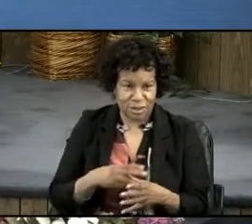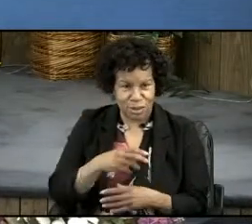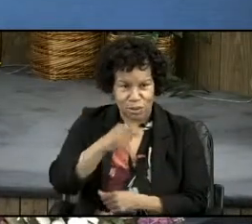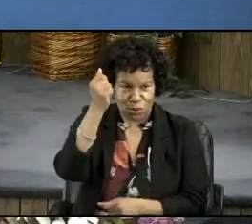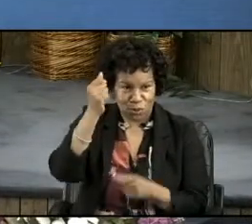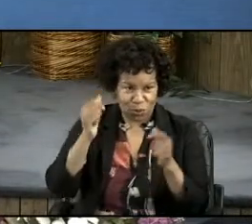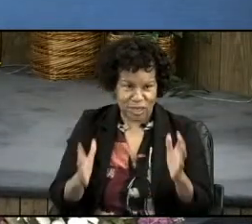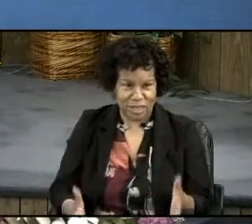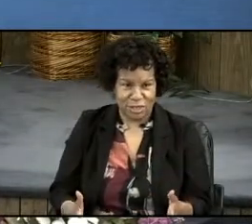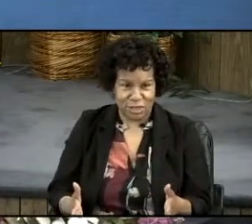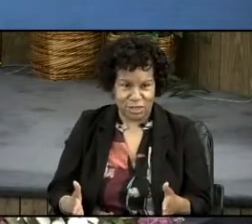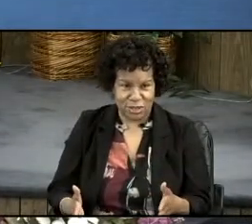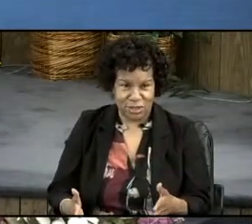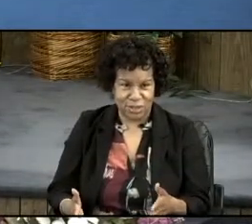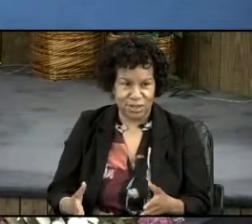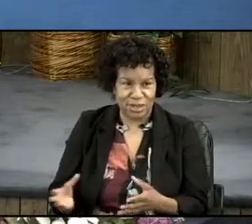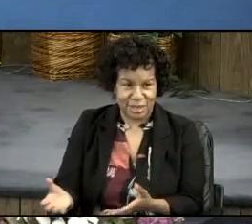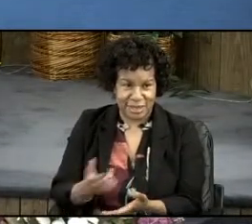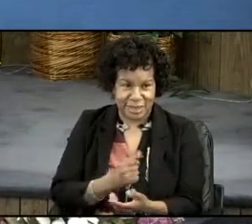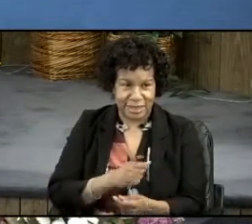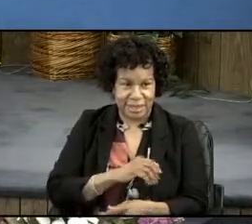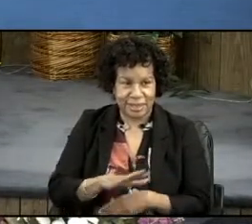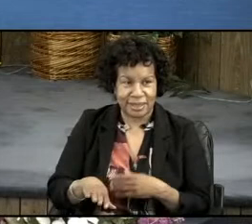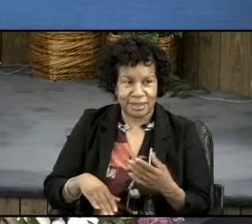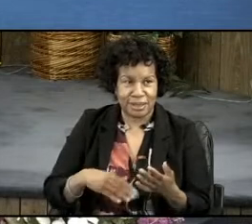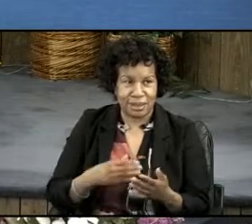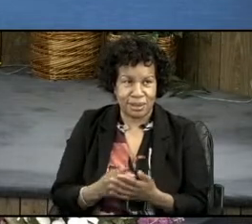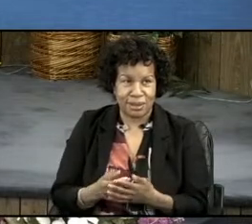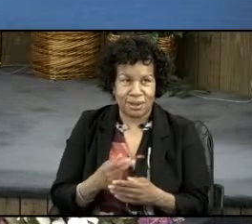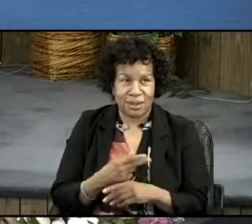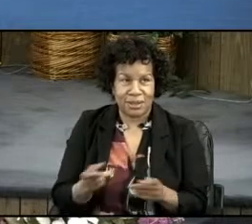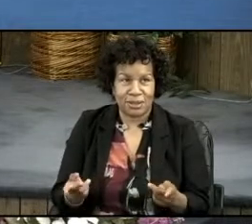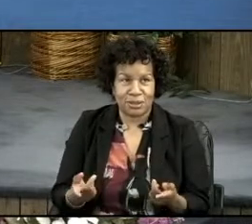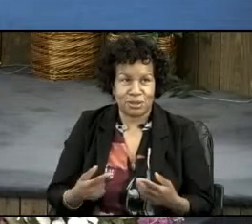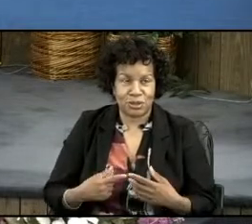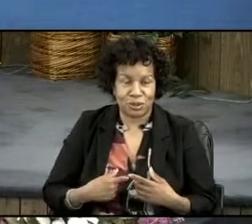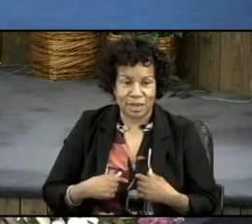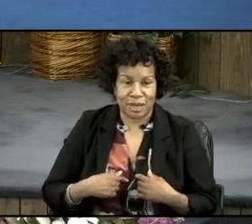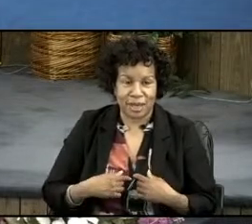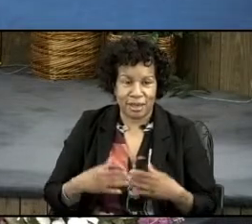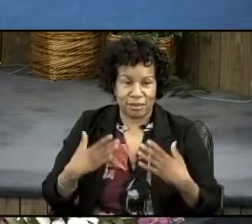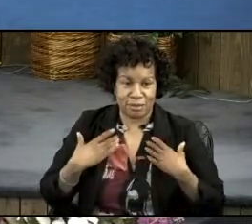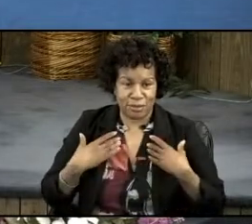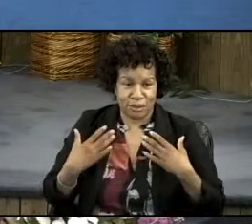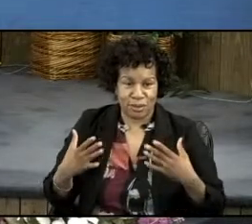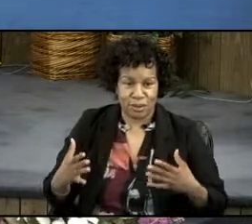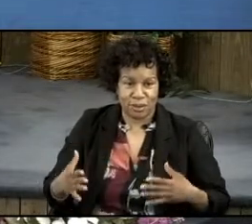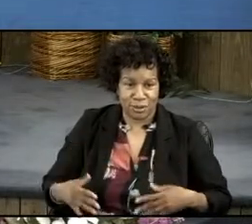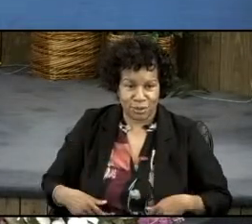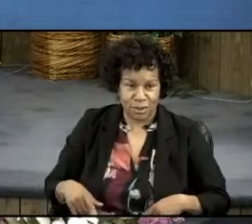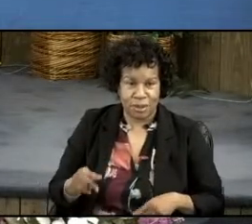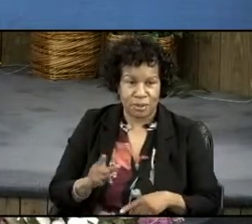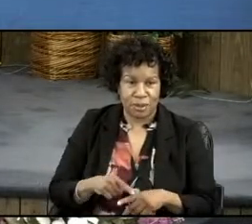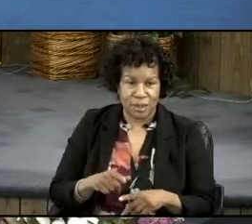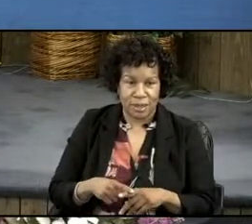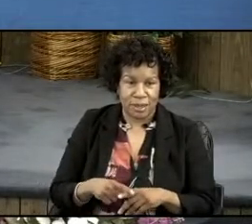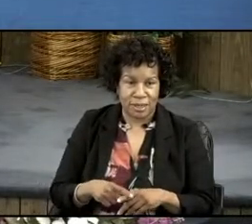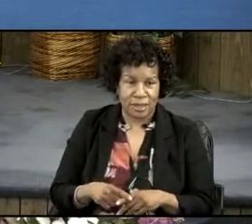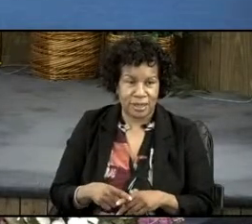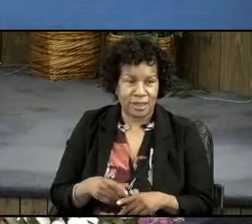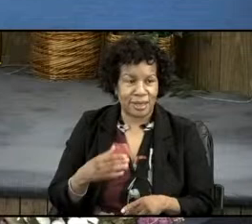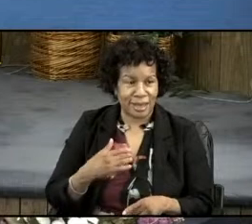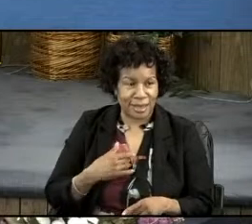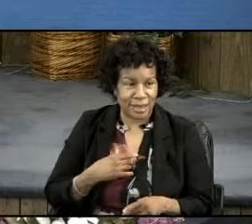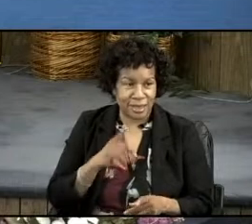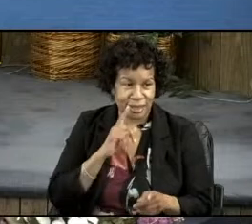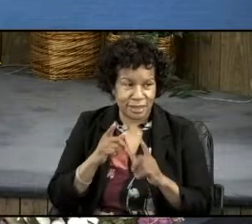me? Yeah, you. Don't you have the uniform on? Didn't I hear you say, remember the Sabbath day to